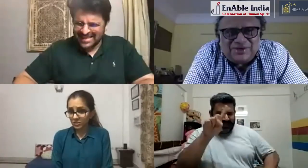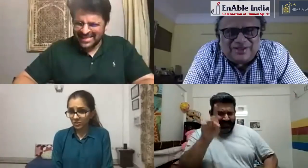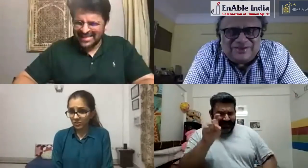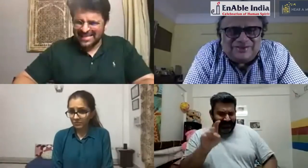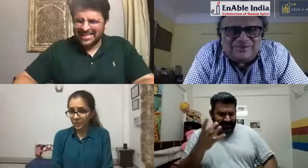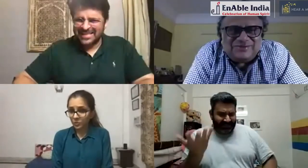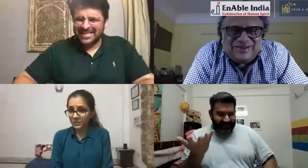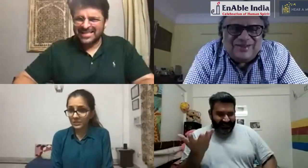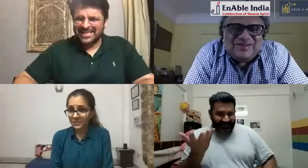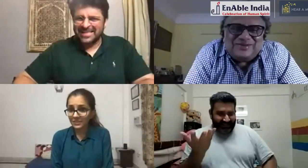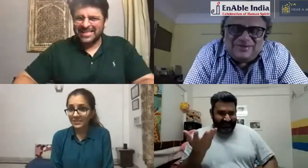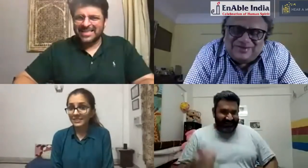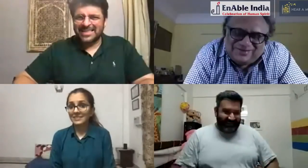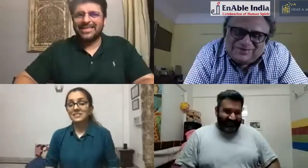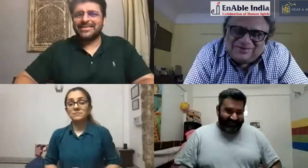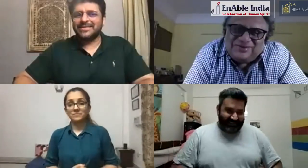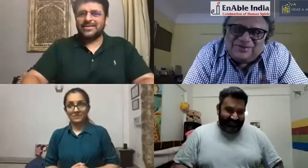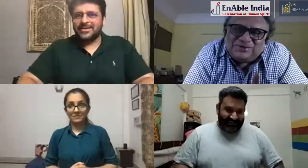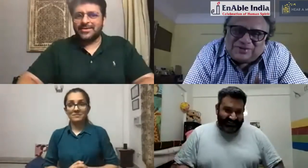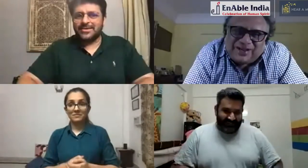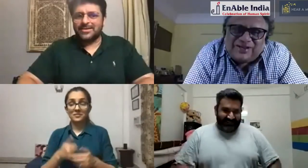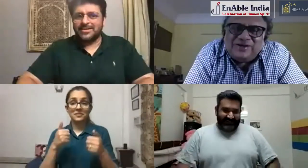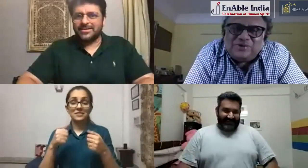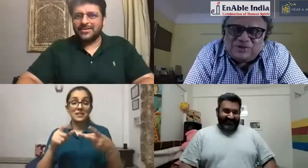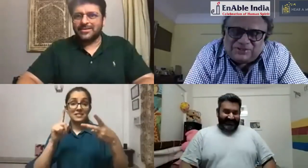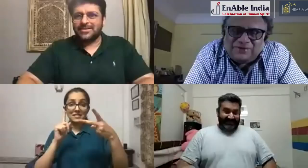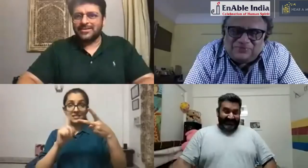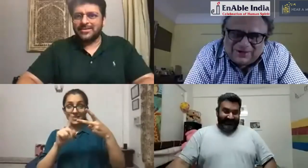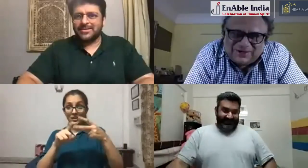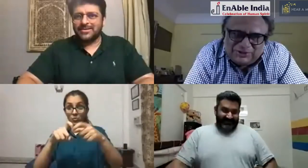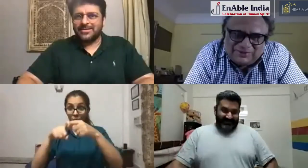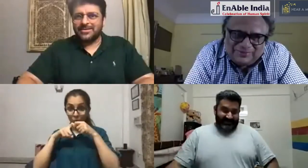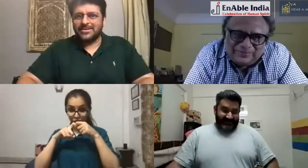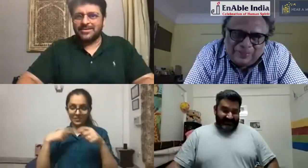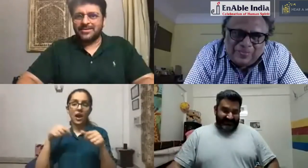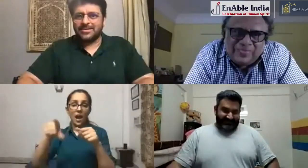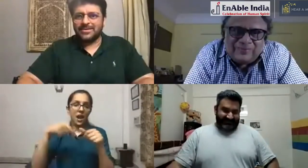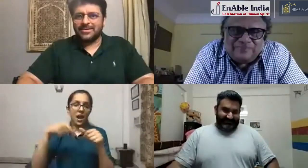just Okay. for humans. Your second question first.